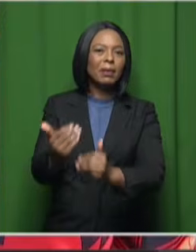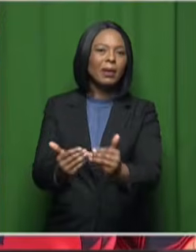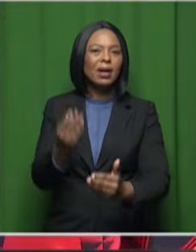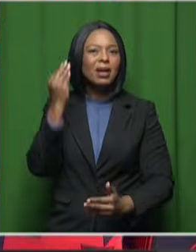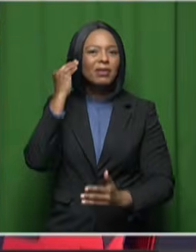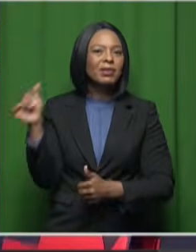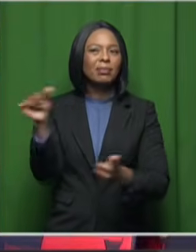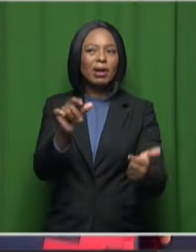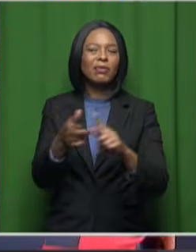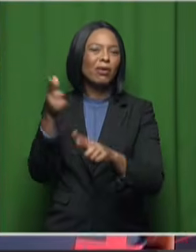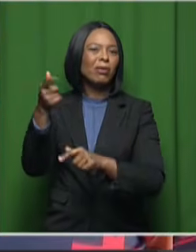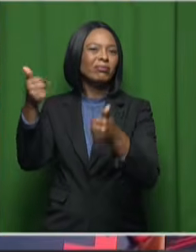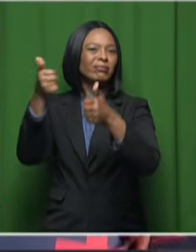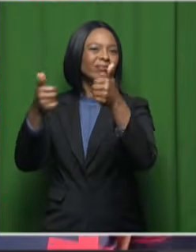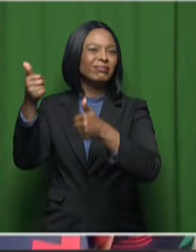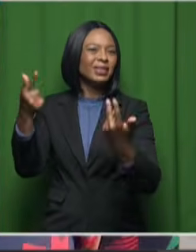getting?